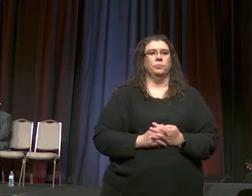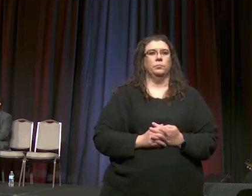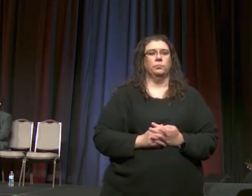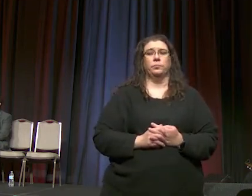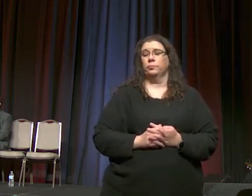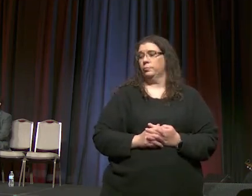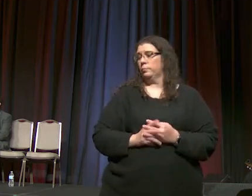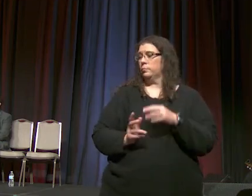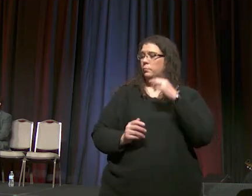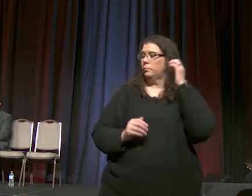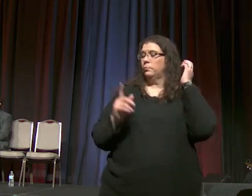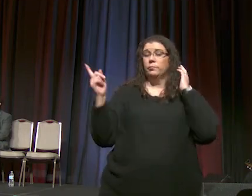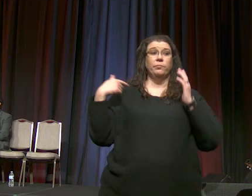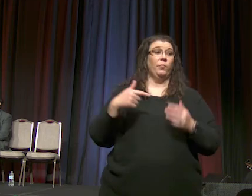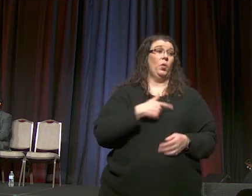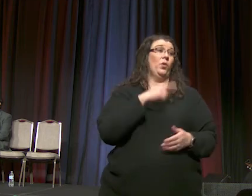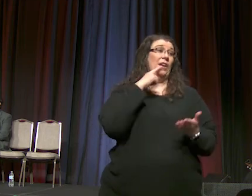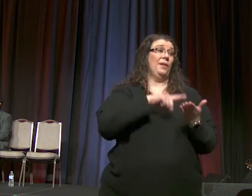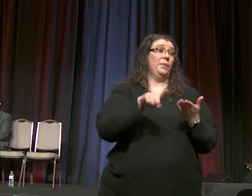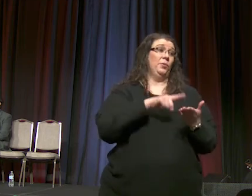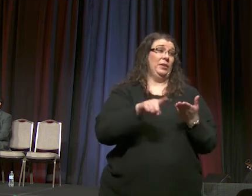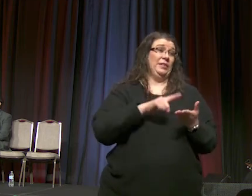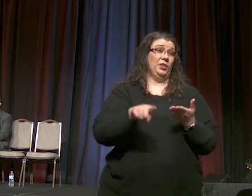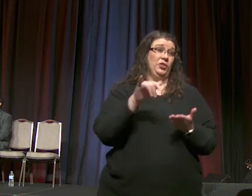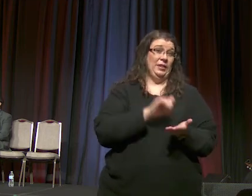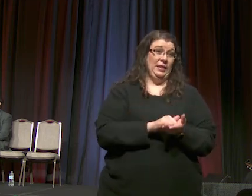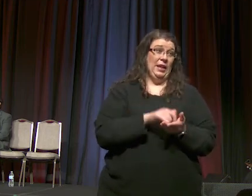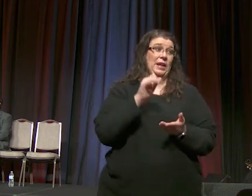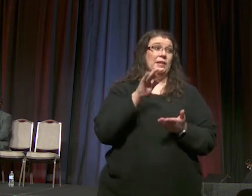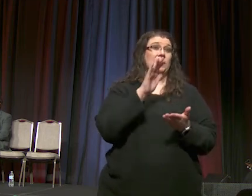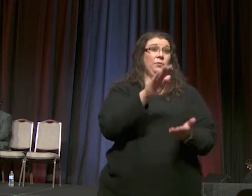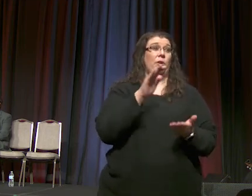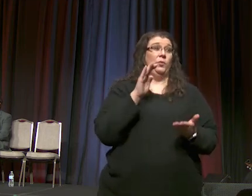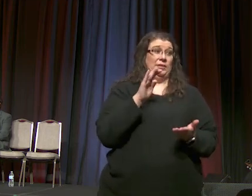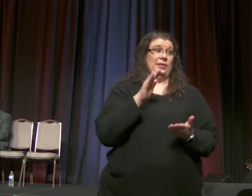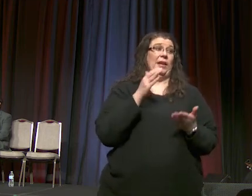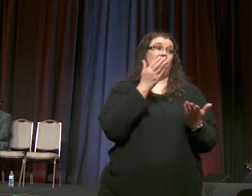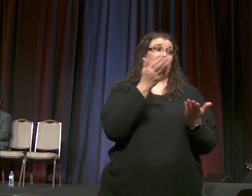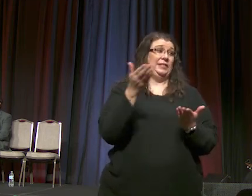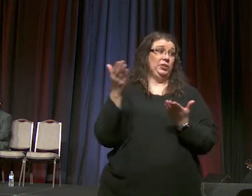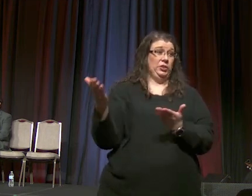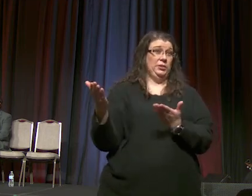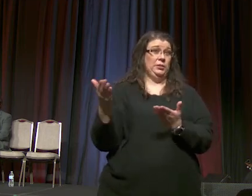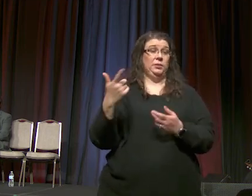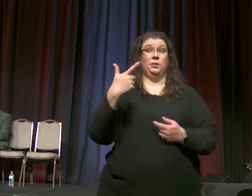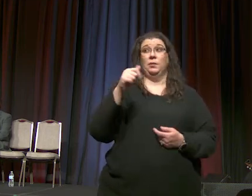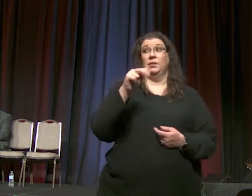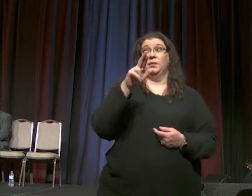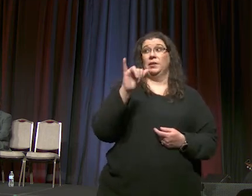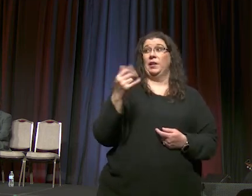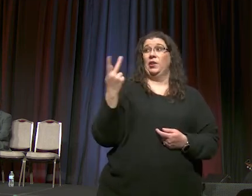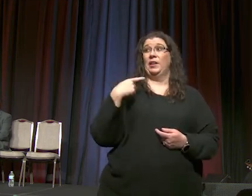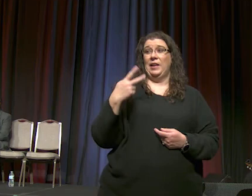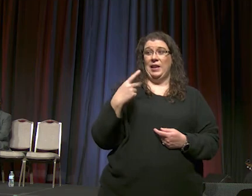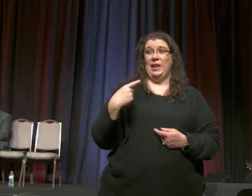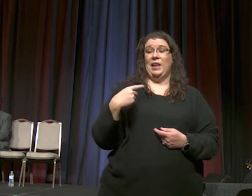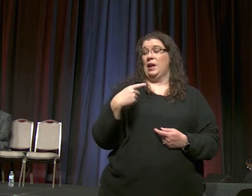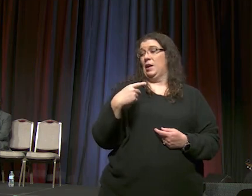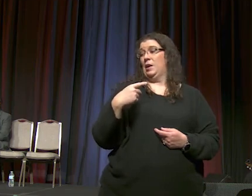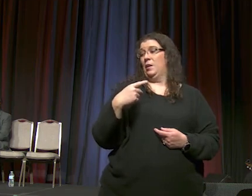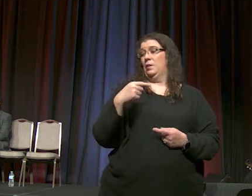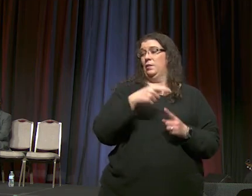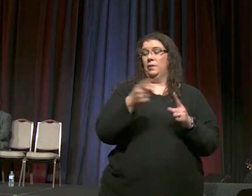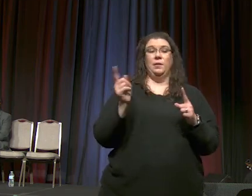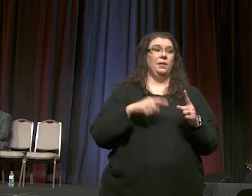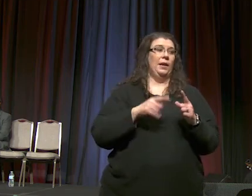We have been researching that, and if we receive petitions, Gary and I and the Committee on Reference will be